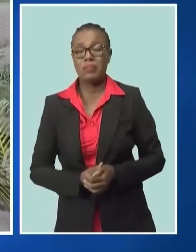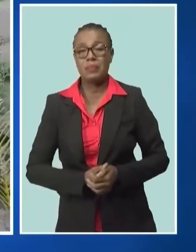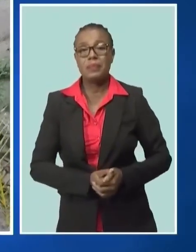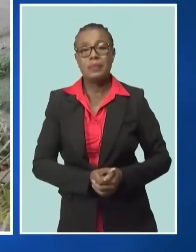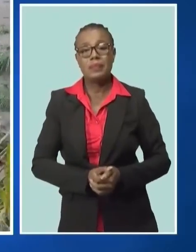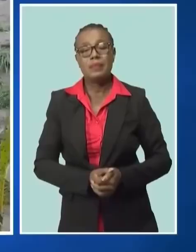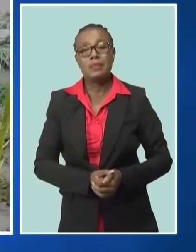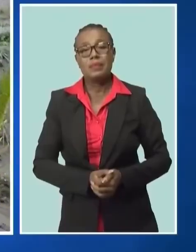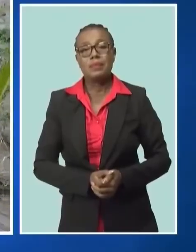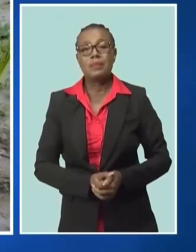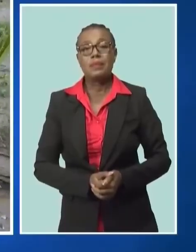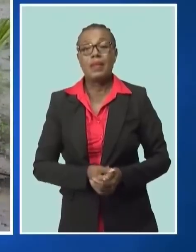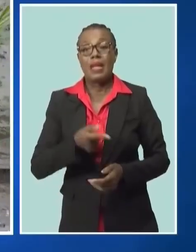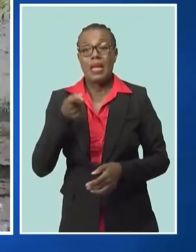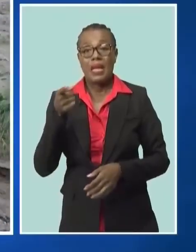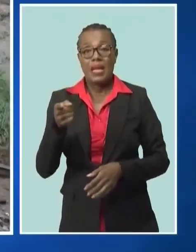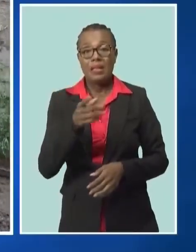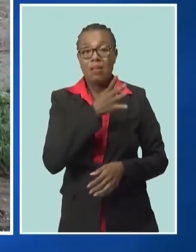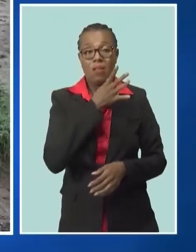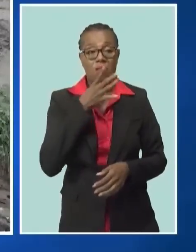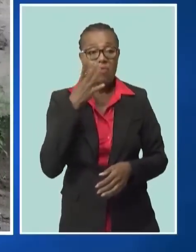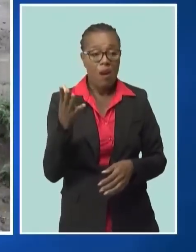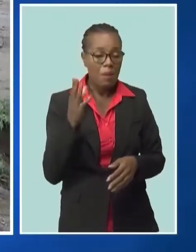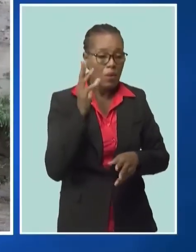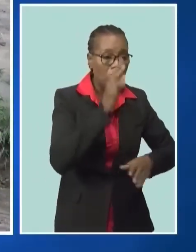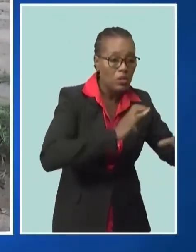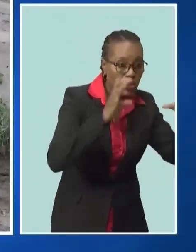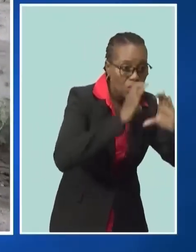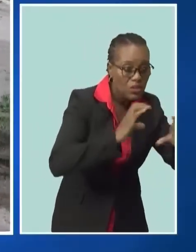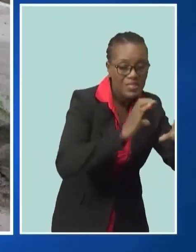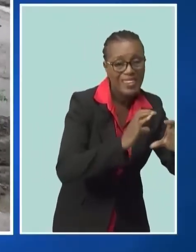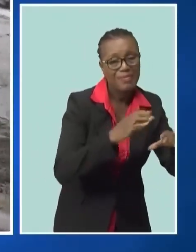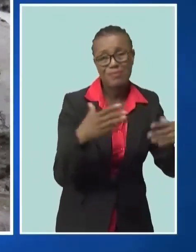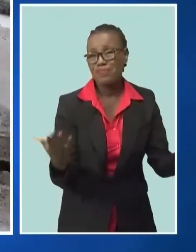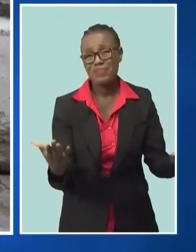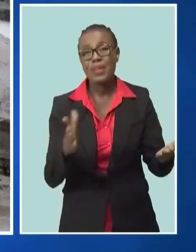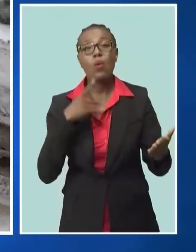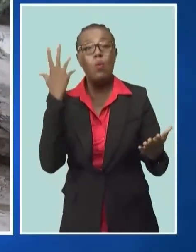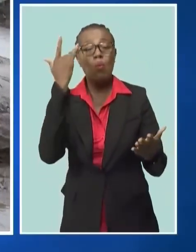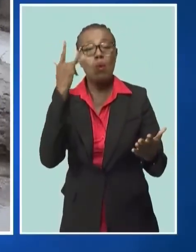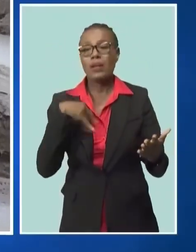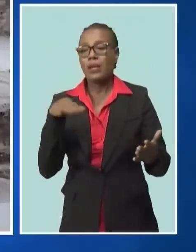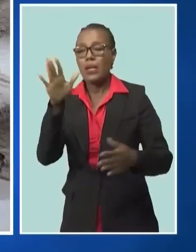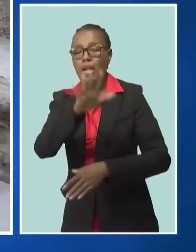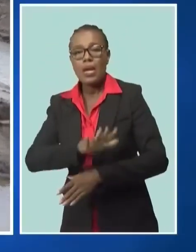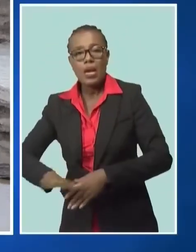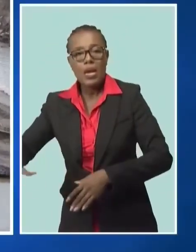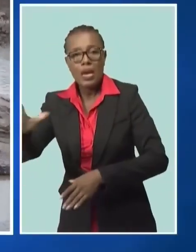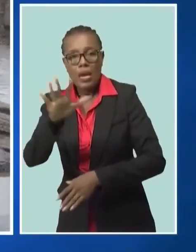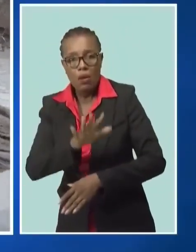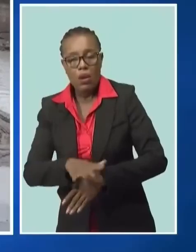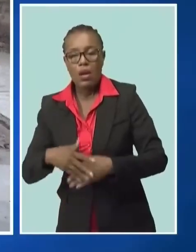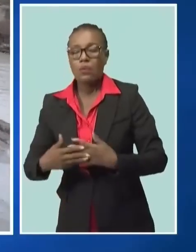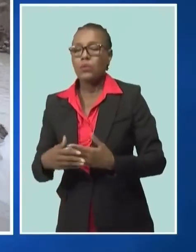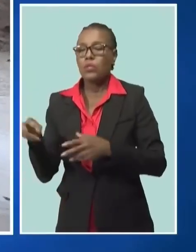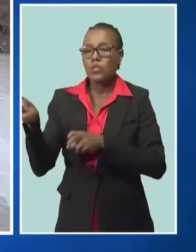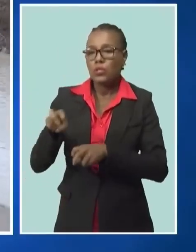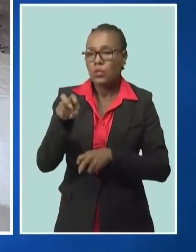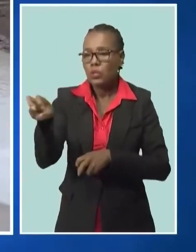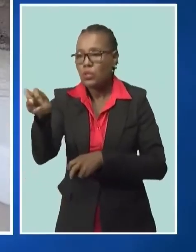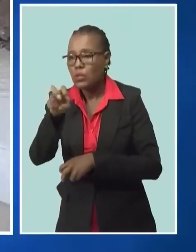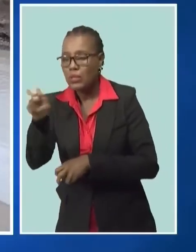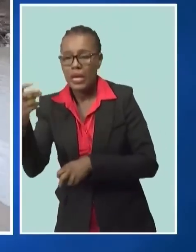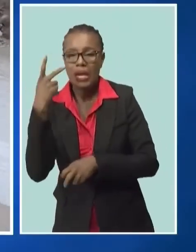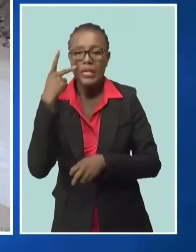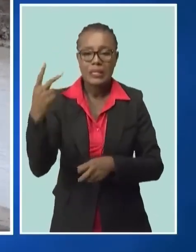was unable to attend to his farm immediately because he was busy making his way through the parish, making sure debris was not blocking